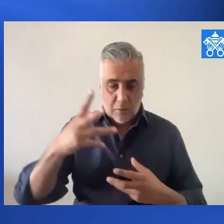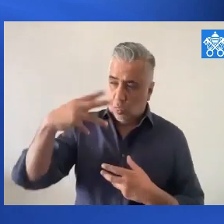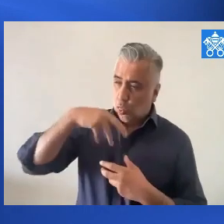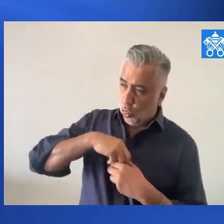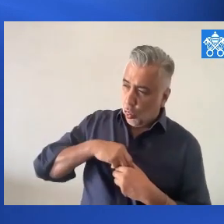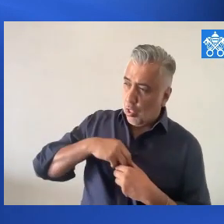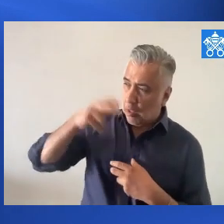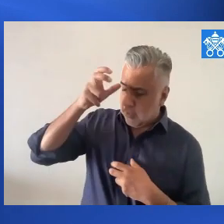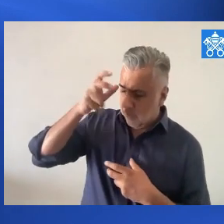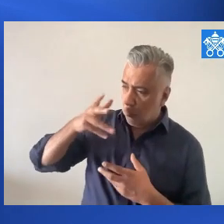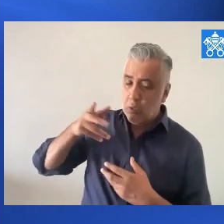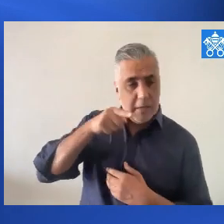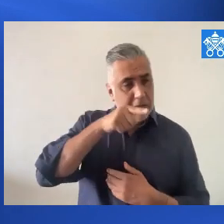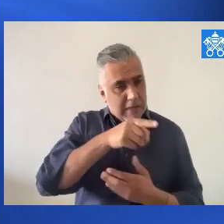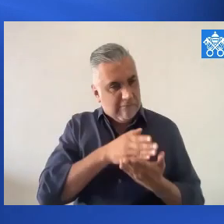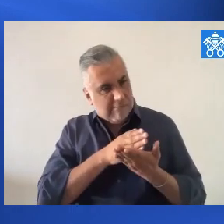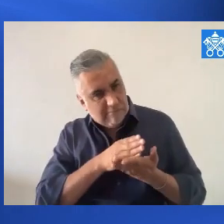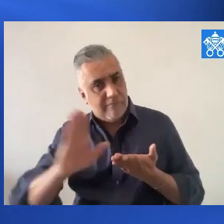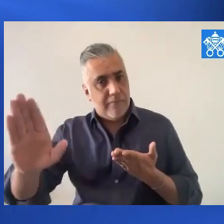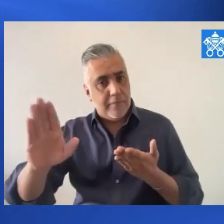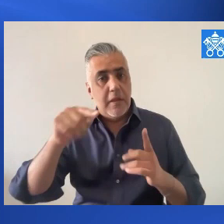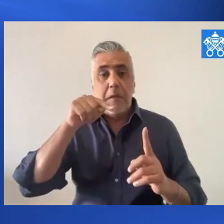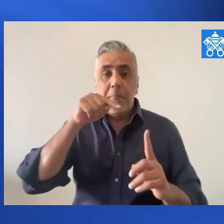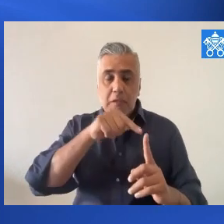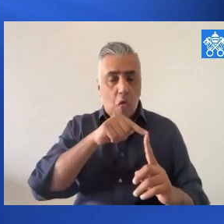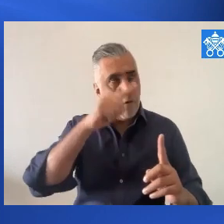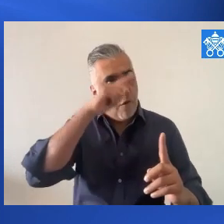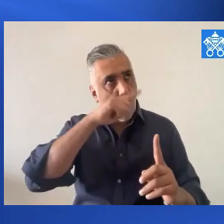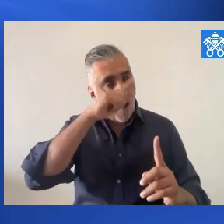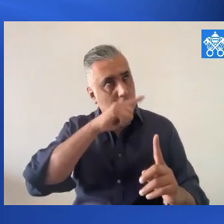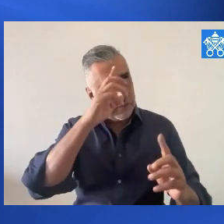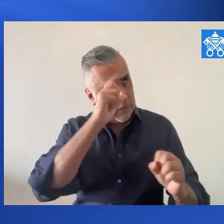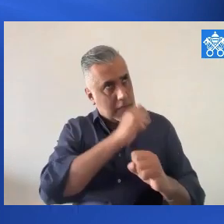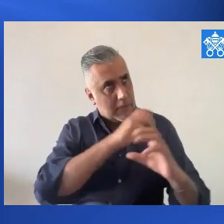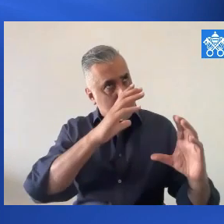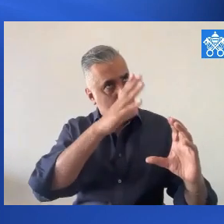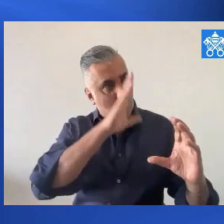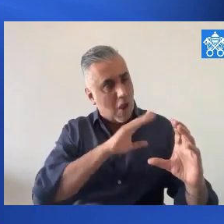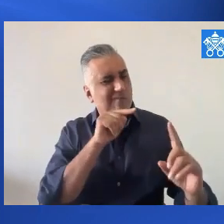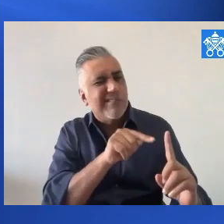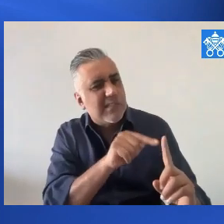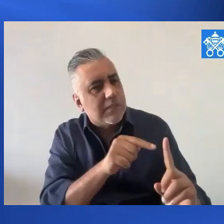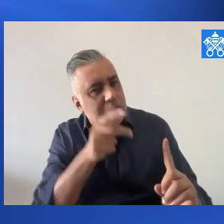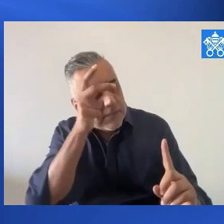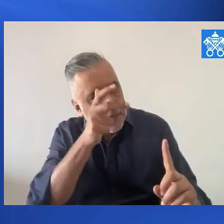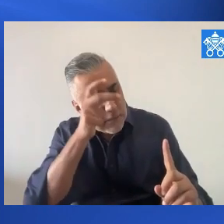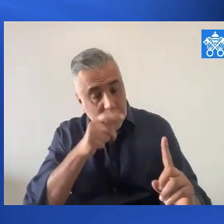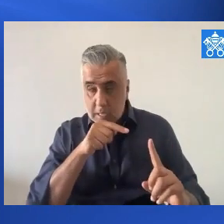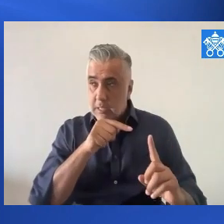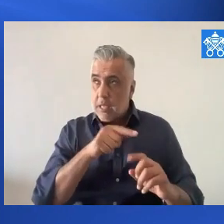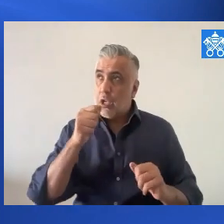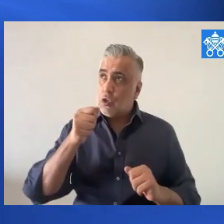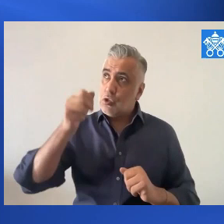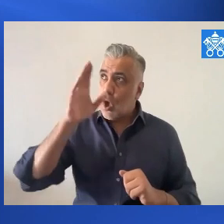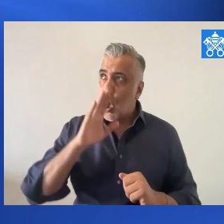the devil, freeing him from the false image of God that Satan has been suggesting since the